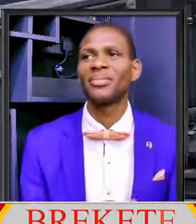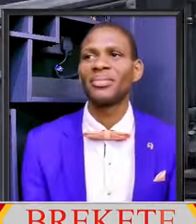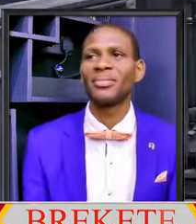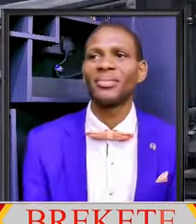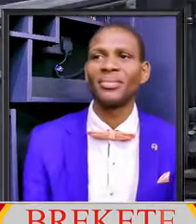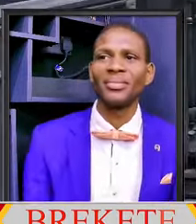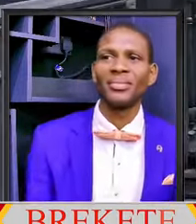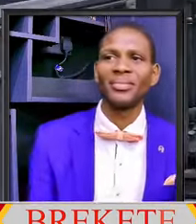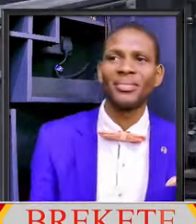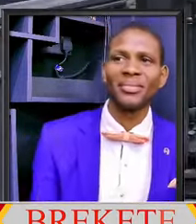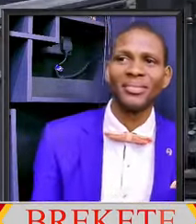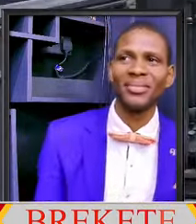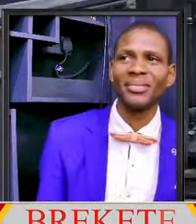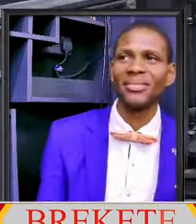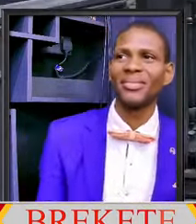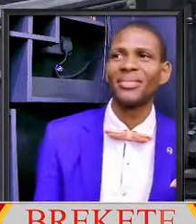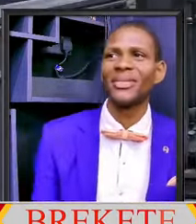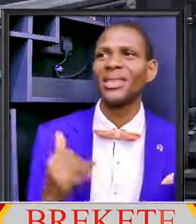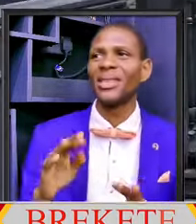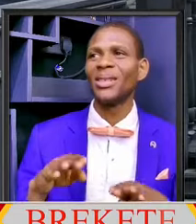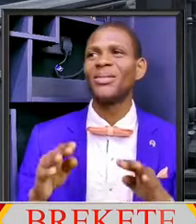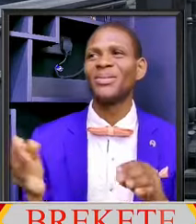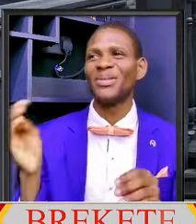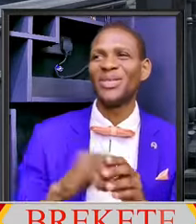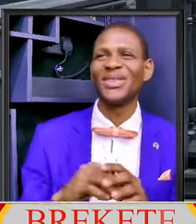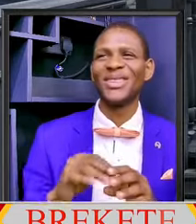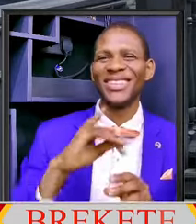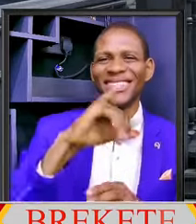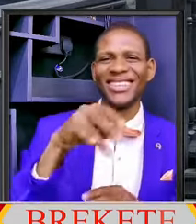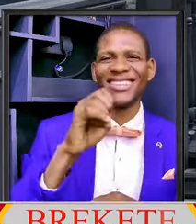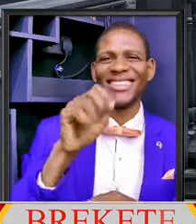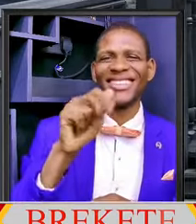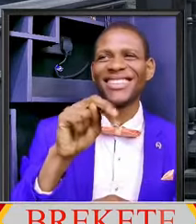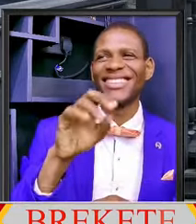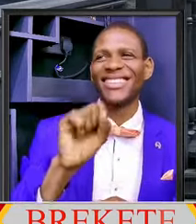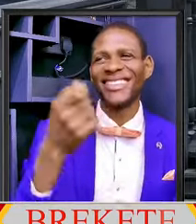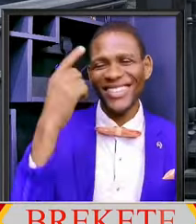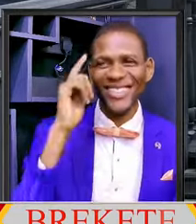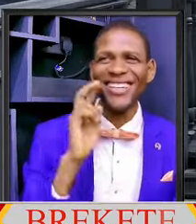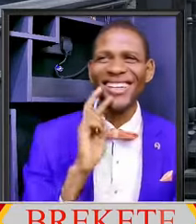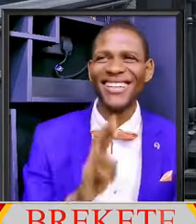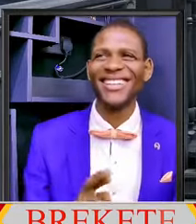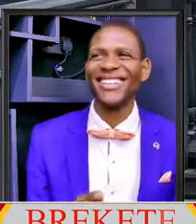see? They even put jeans for her.